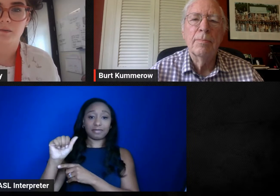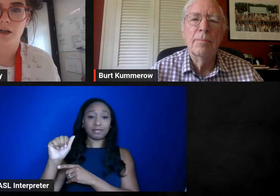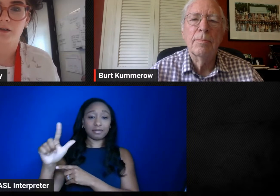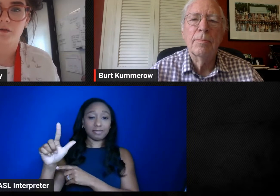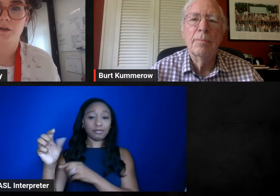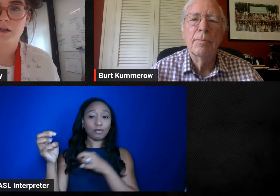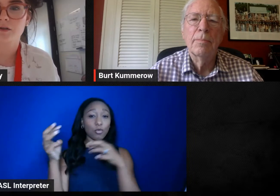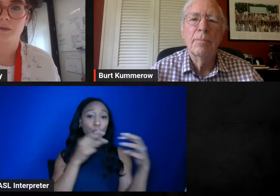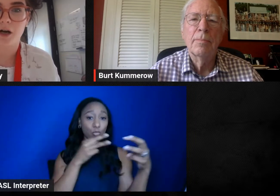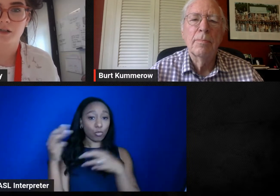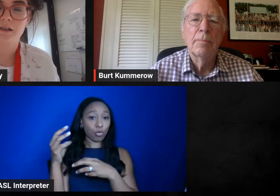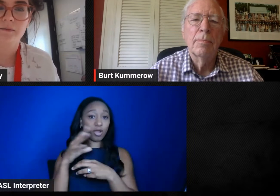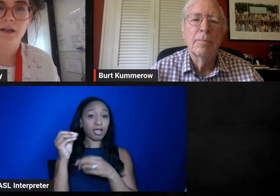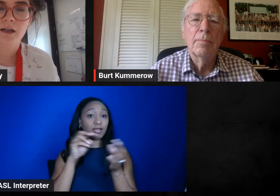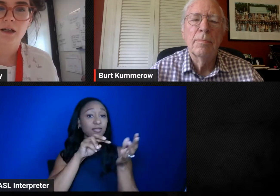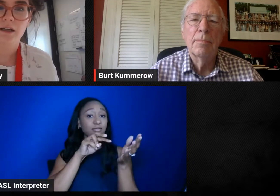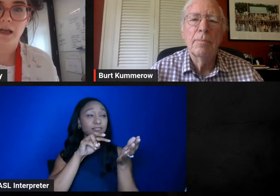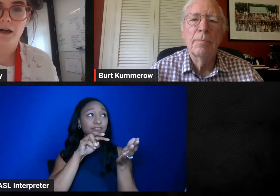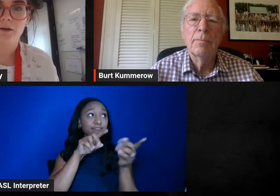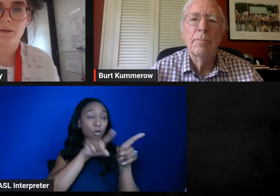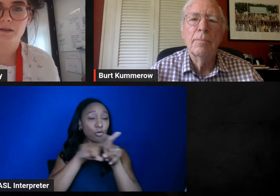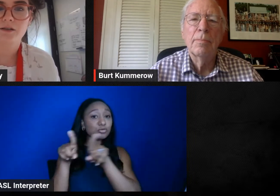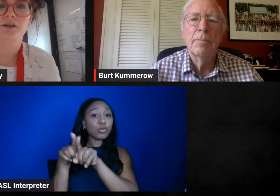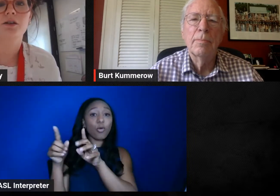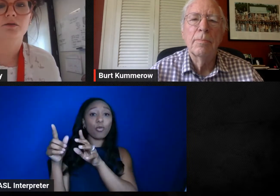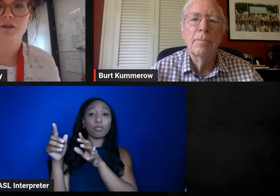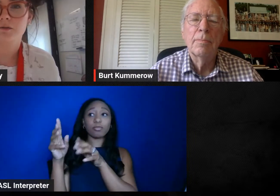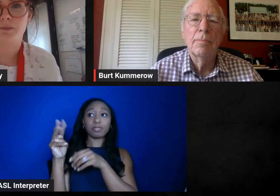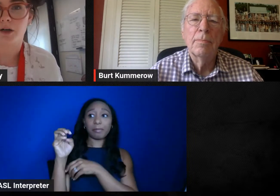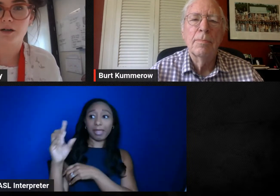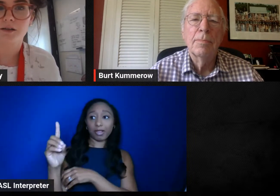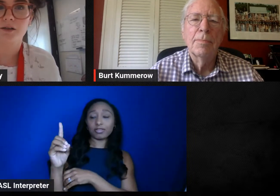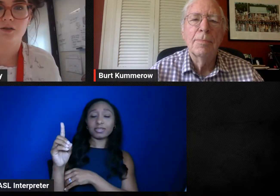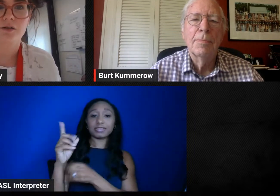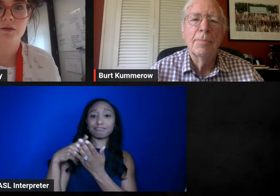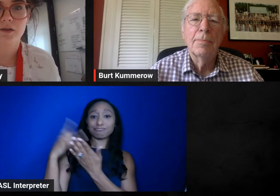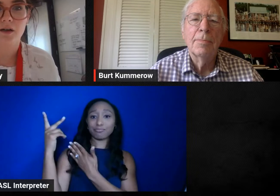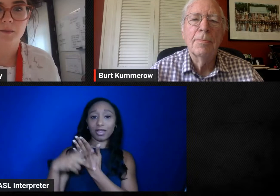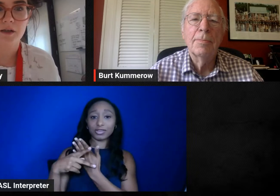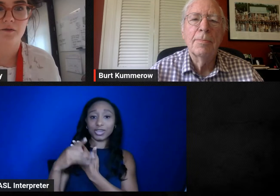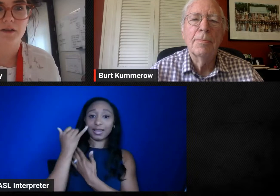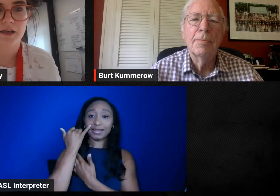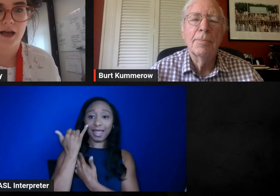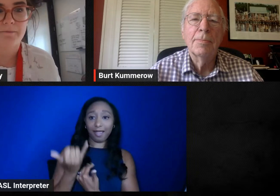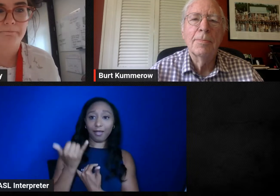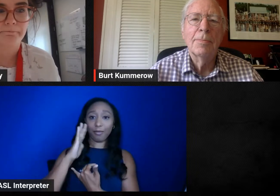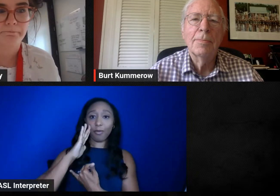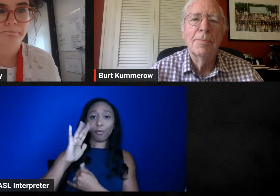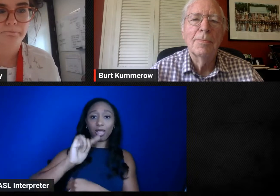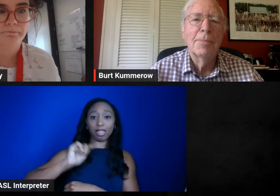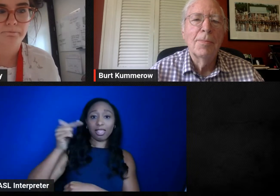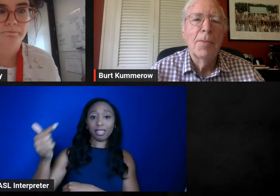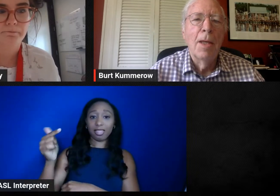Archives and the Maryland 4 Centuries Project. And now I'm going to turn it over to Bert to introduce our speaker for today.